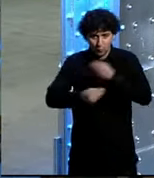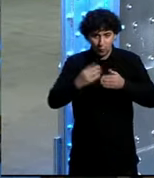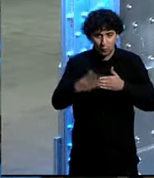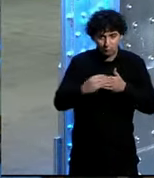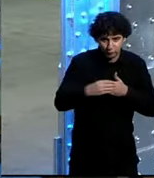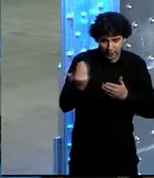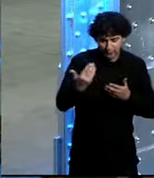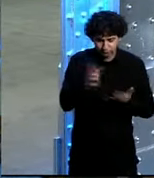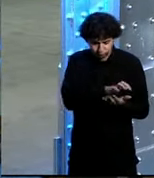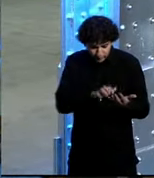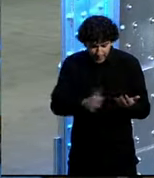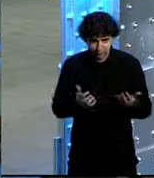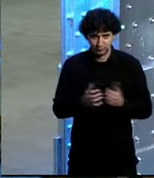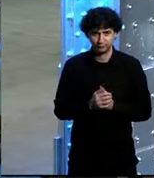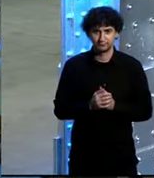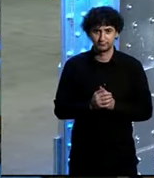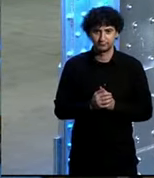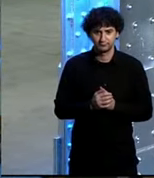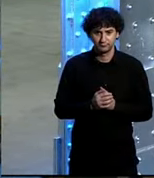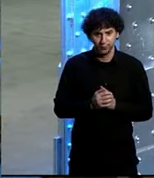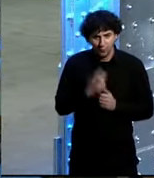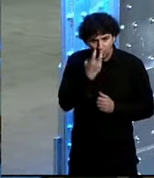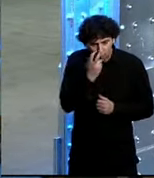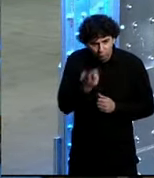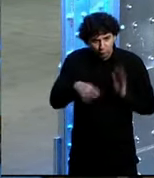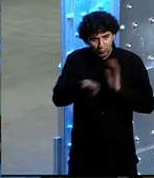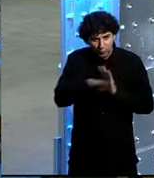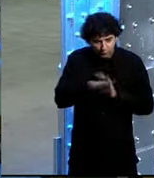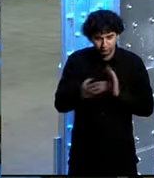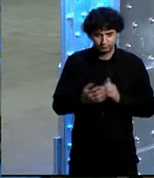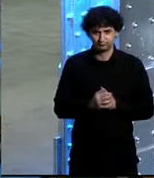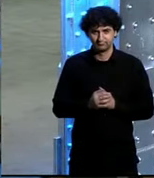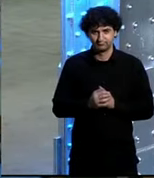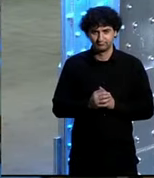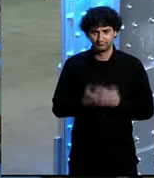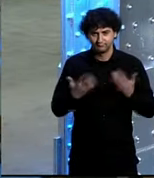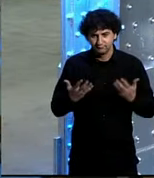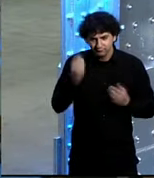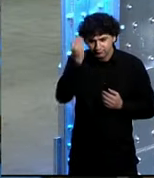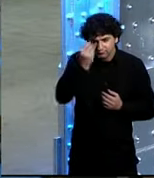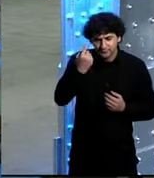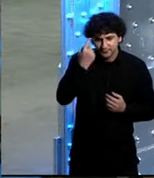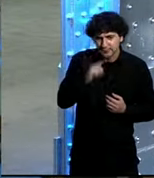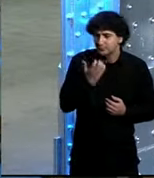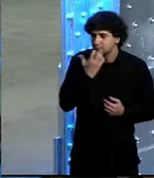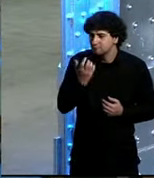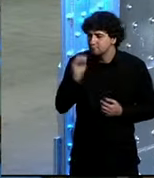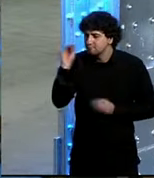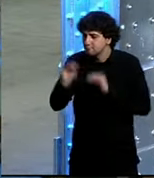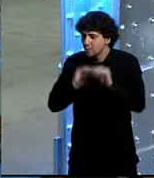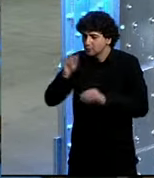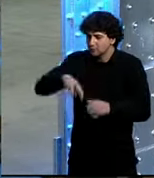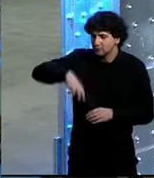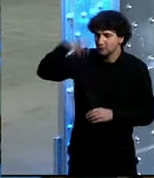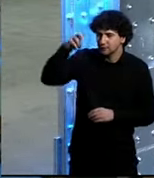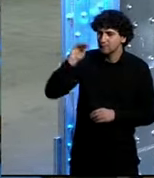of all this. We consume stories, we create stories, we feel curiosity, we like to tell stories, we like to